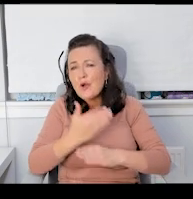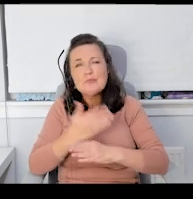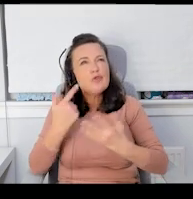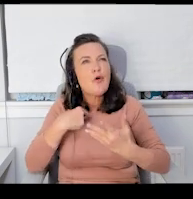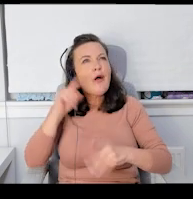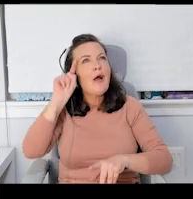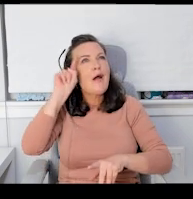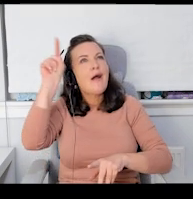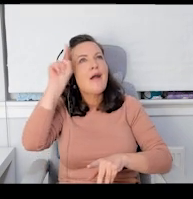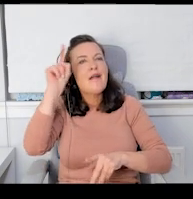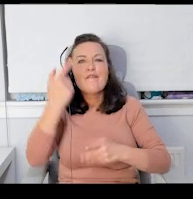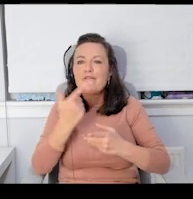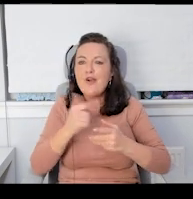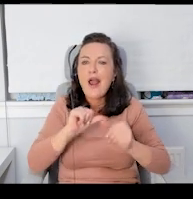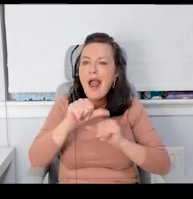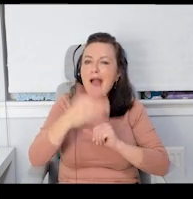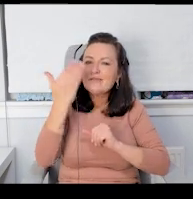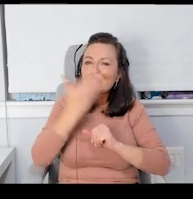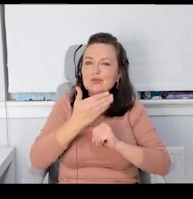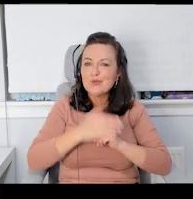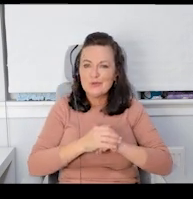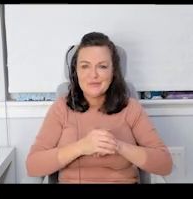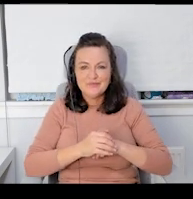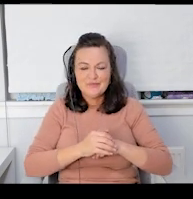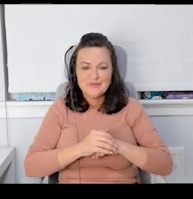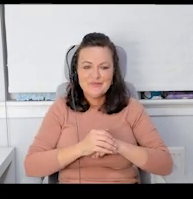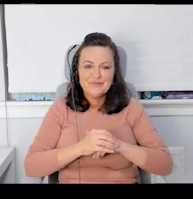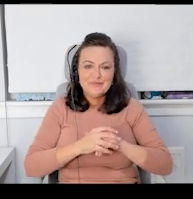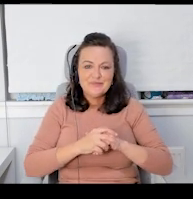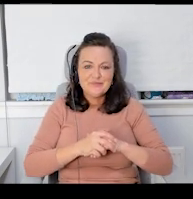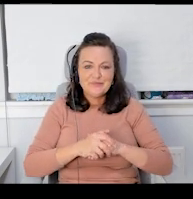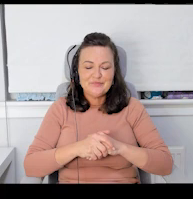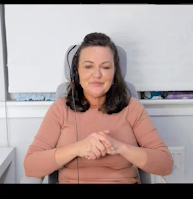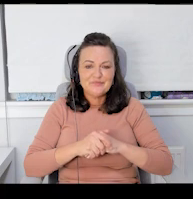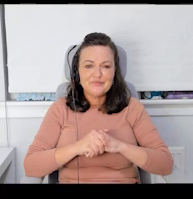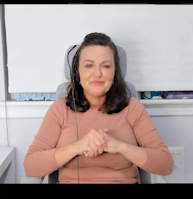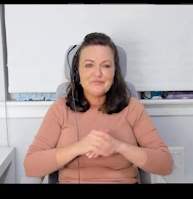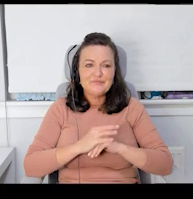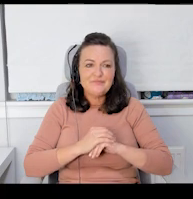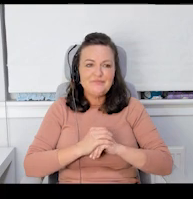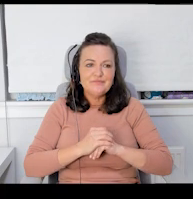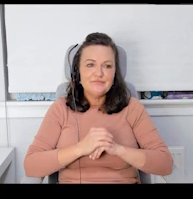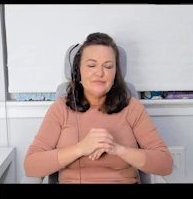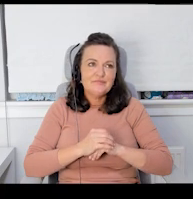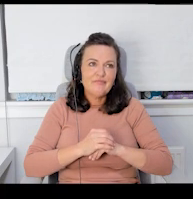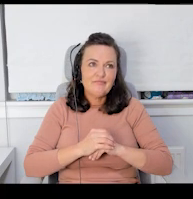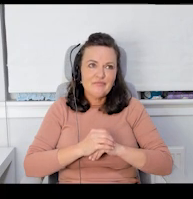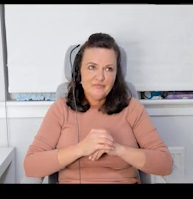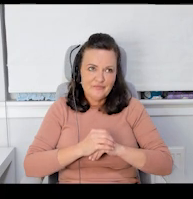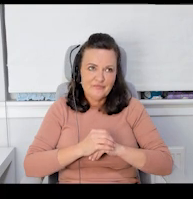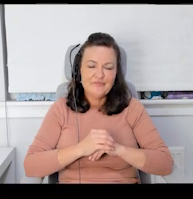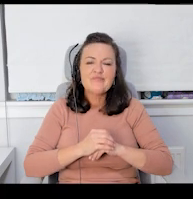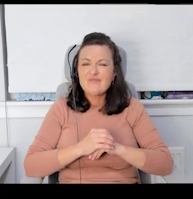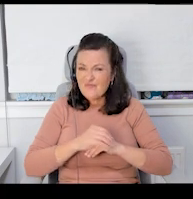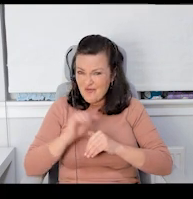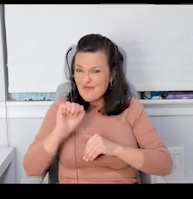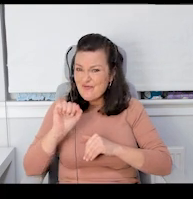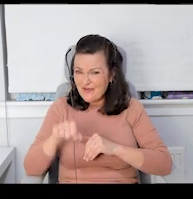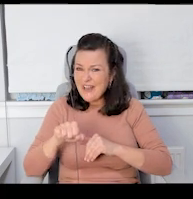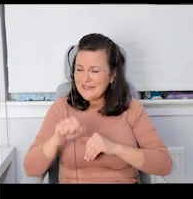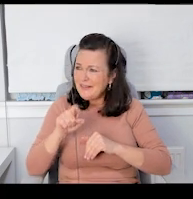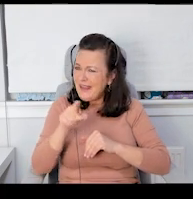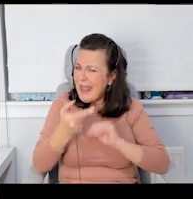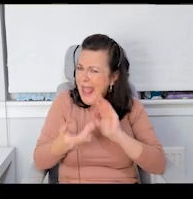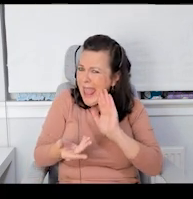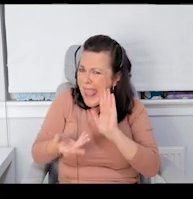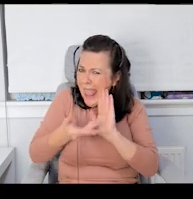Pam. You've stole my thunder there. So it's all those added benefits as well. Like, as you say, they're getting